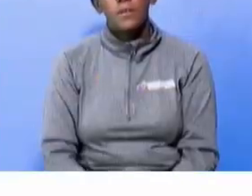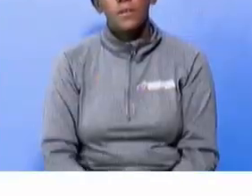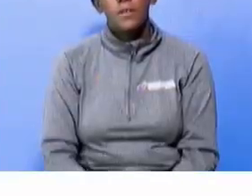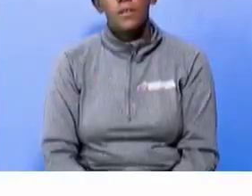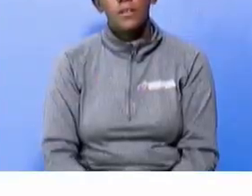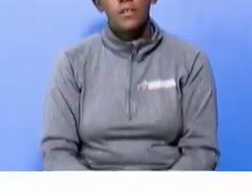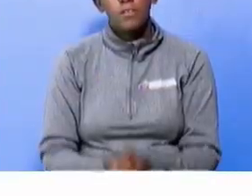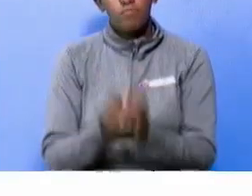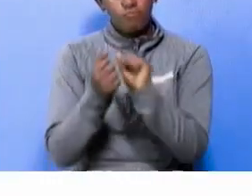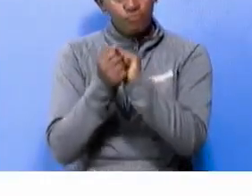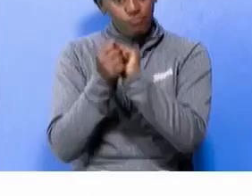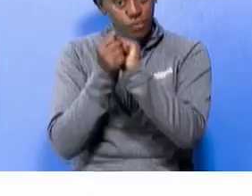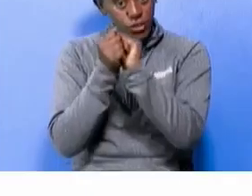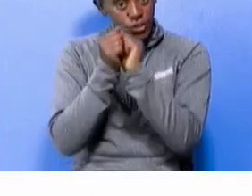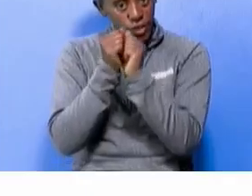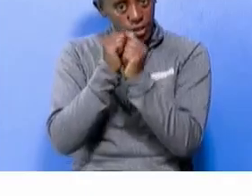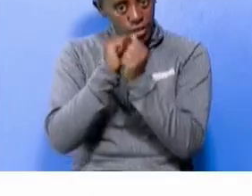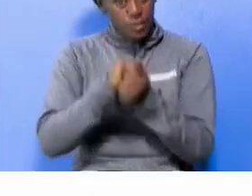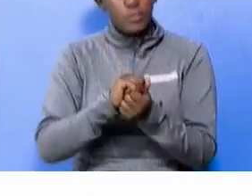Change